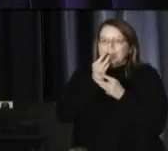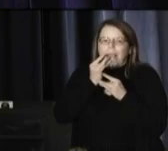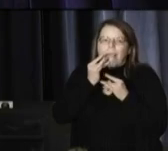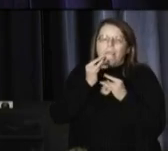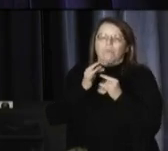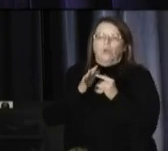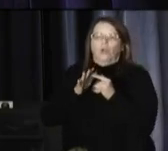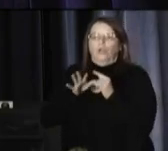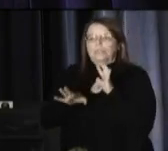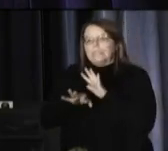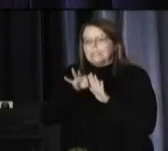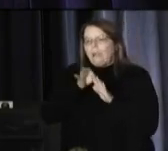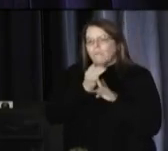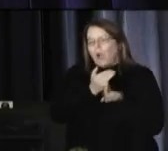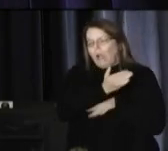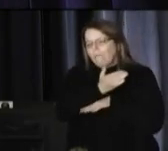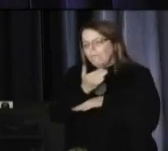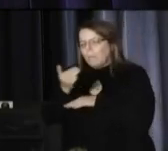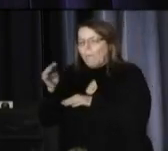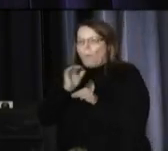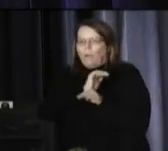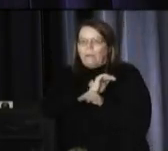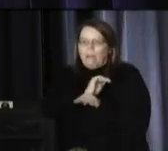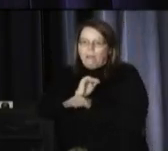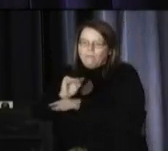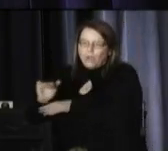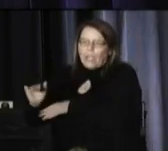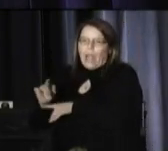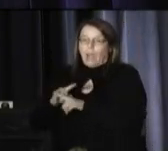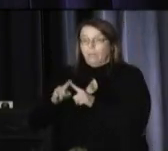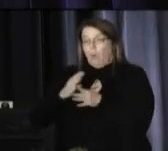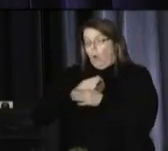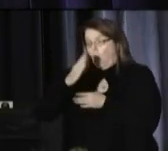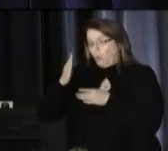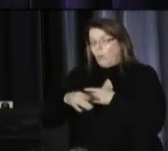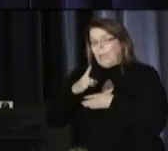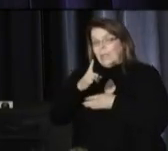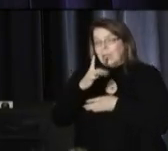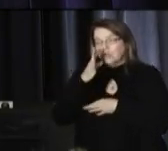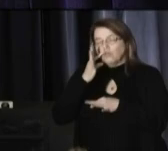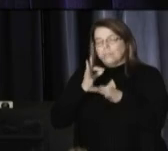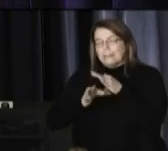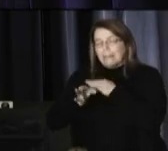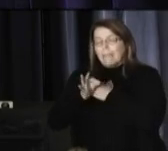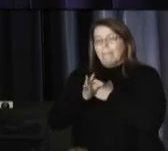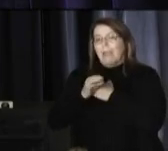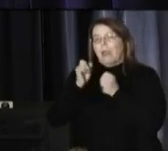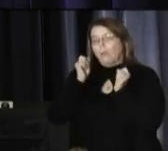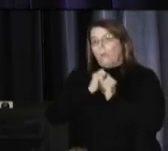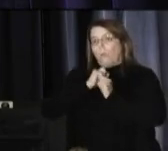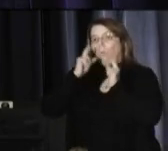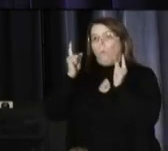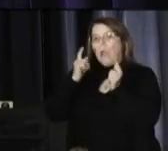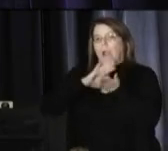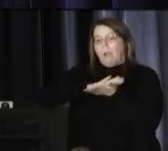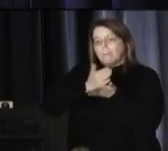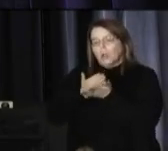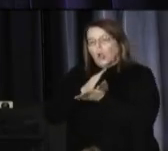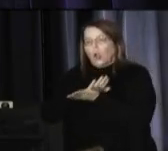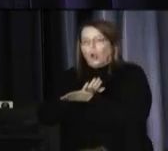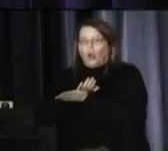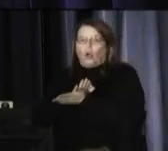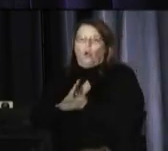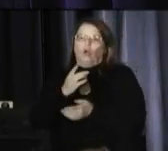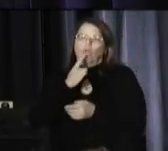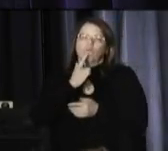morning and every night. On the weekends, you sleep in, then wake up and cook hearty comfort meals from